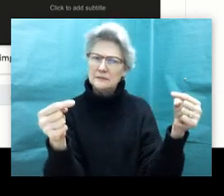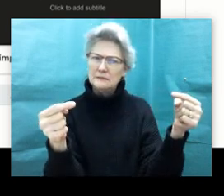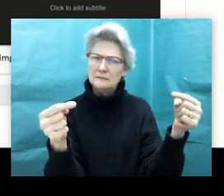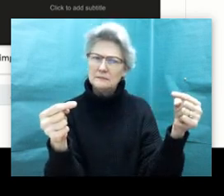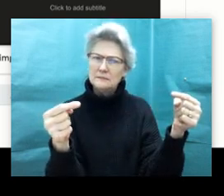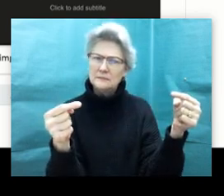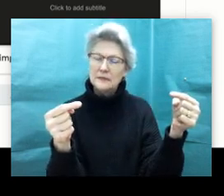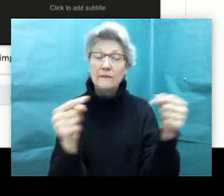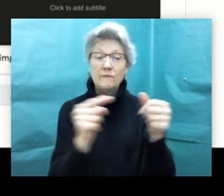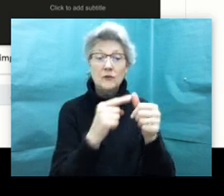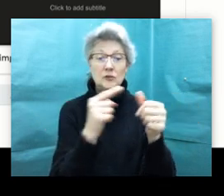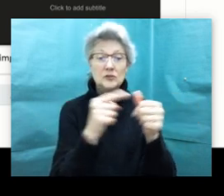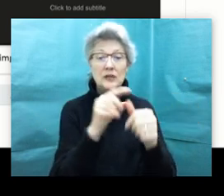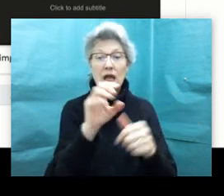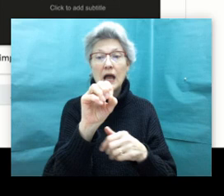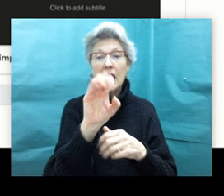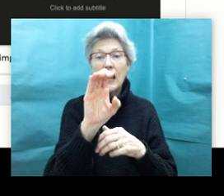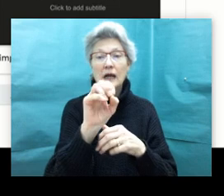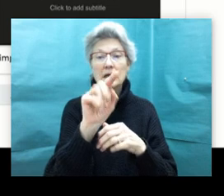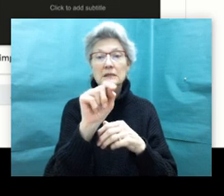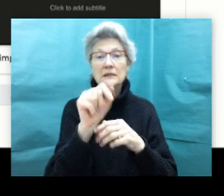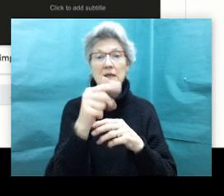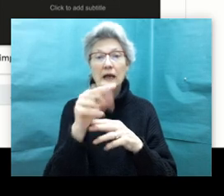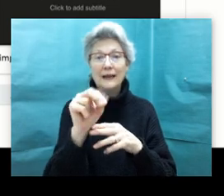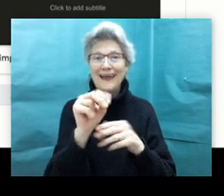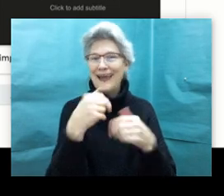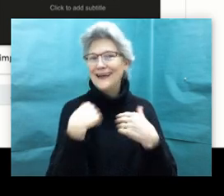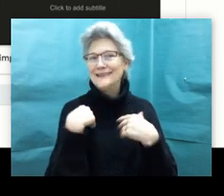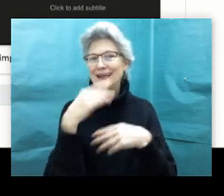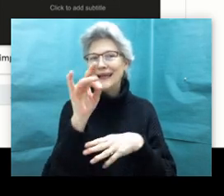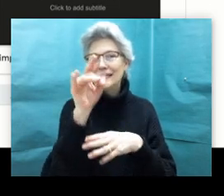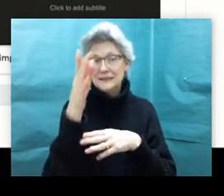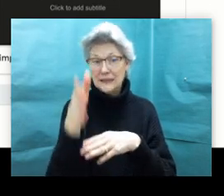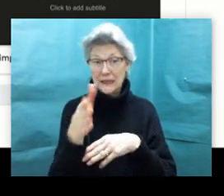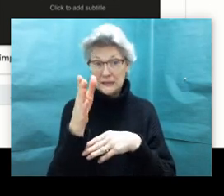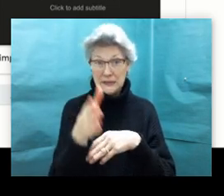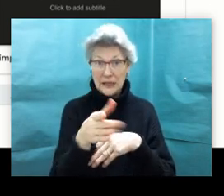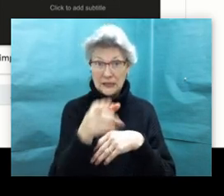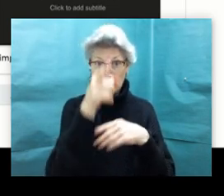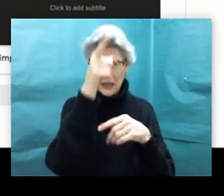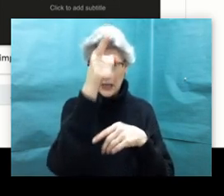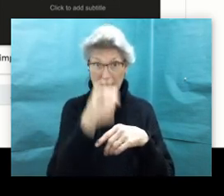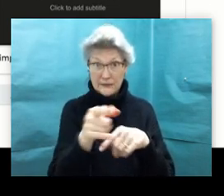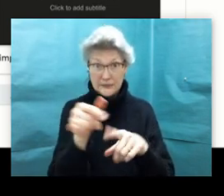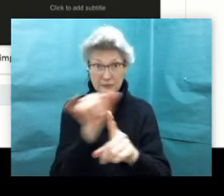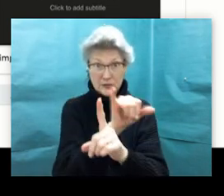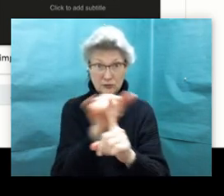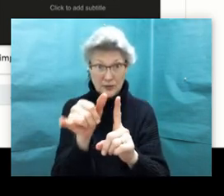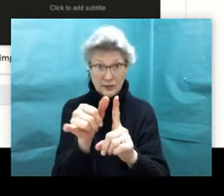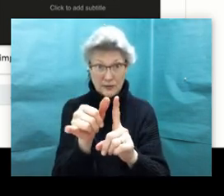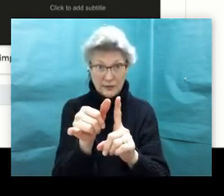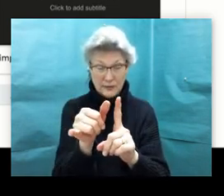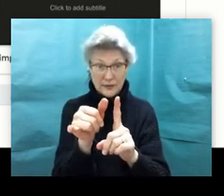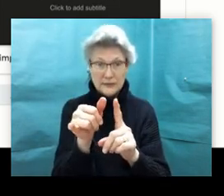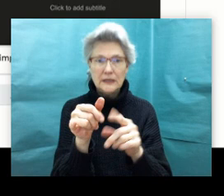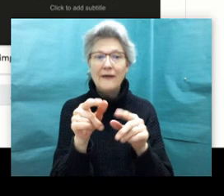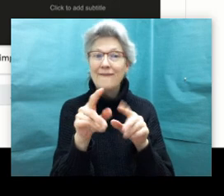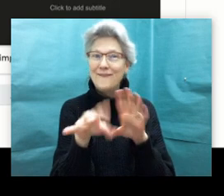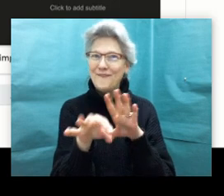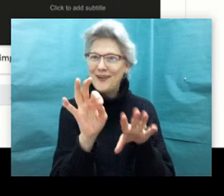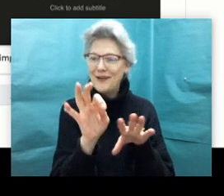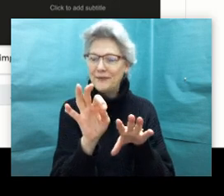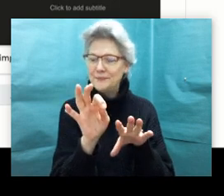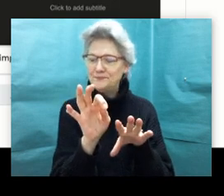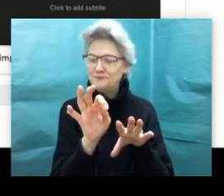have is an octagon, right? It's an 8-sided figure. Does it have a line of symmetry? Well, let's get our line tool out